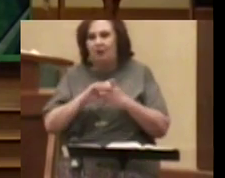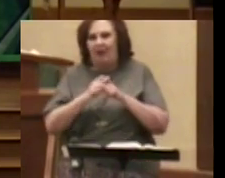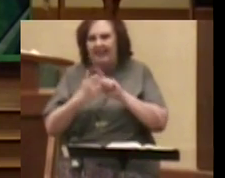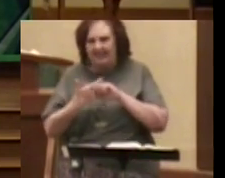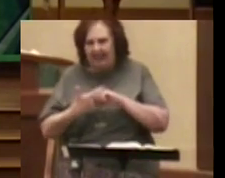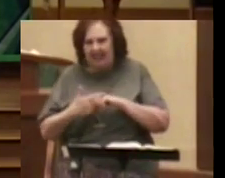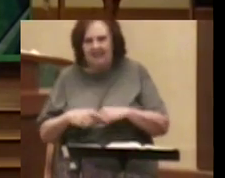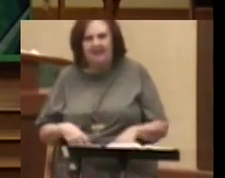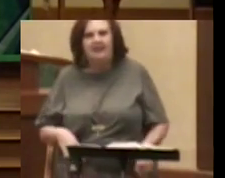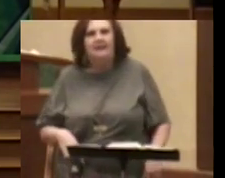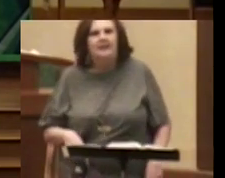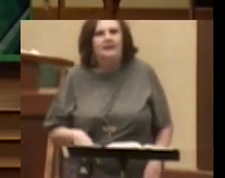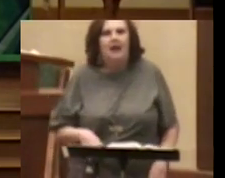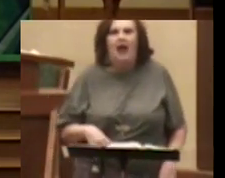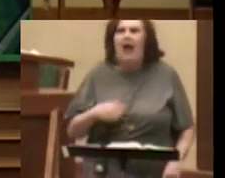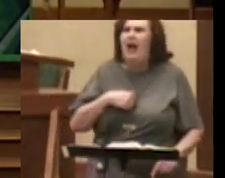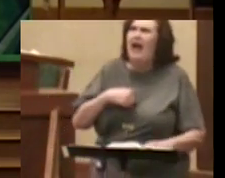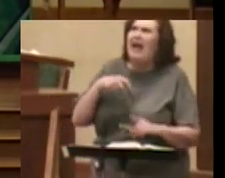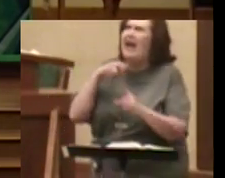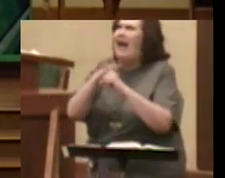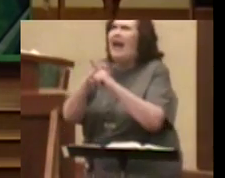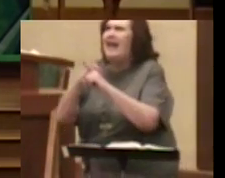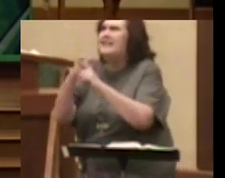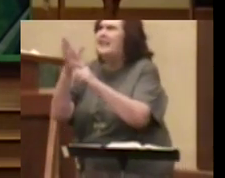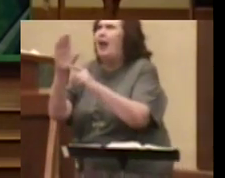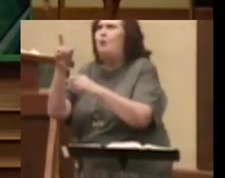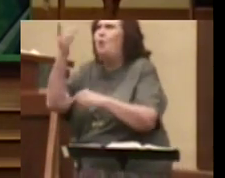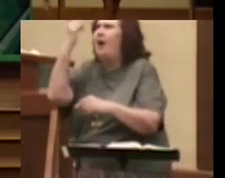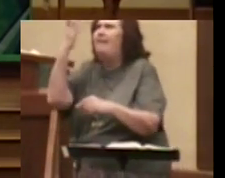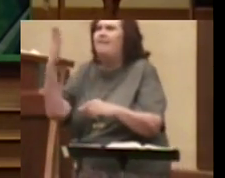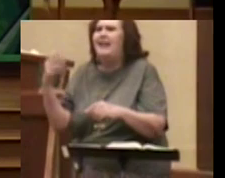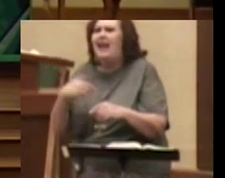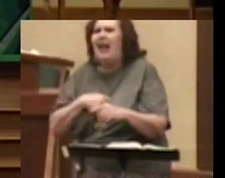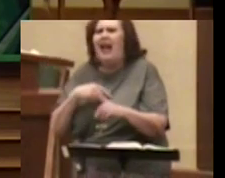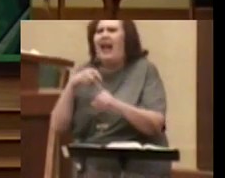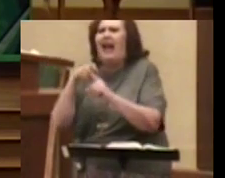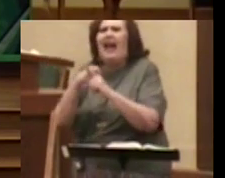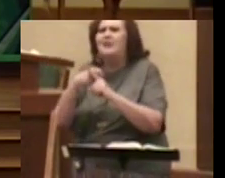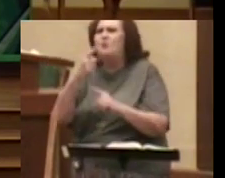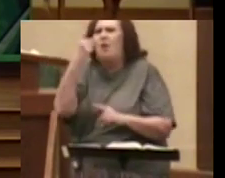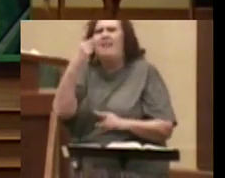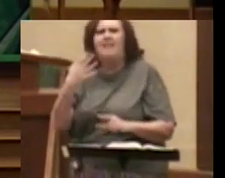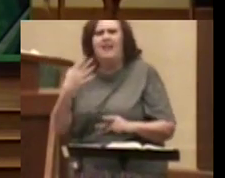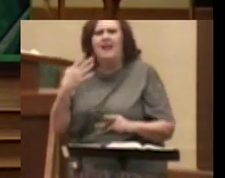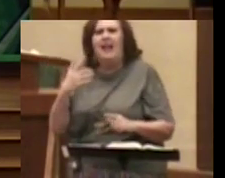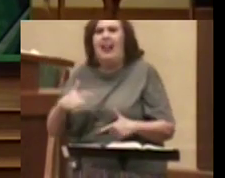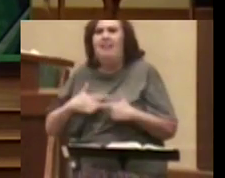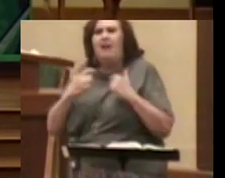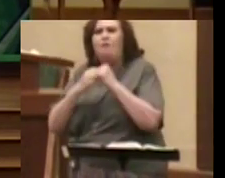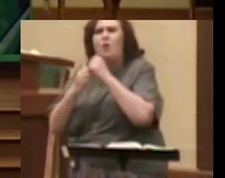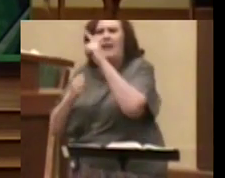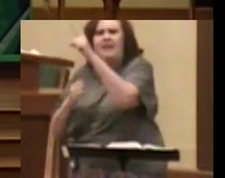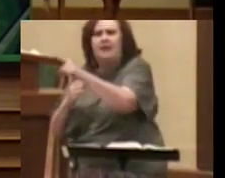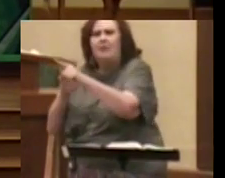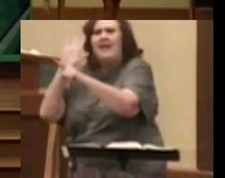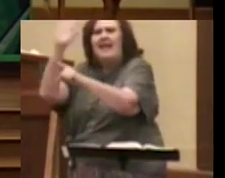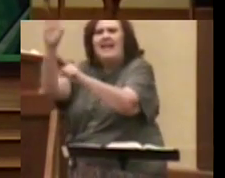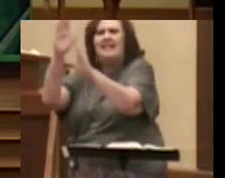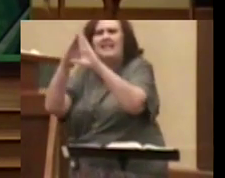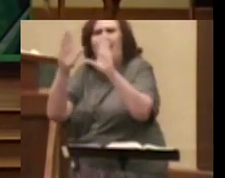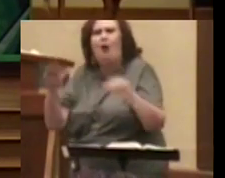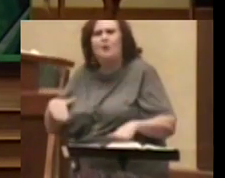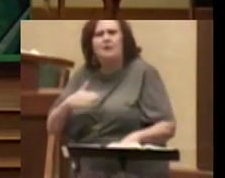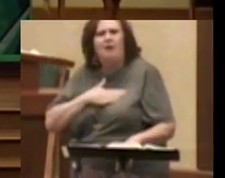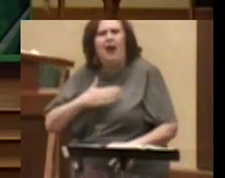to. I am asking God for one thing, he says, only one thing, to live with him in his house my